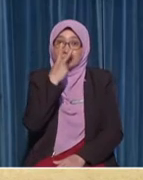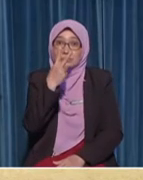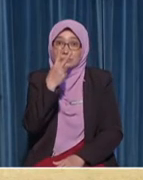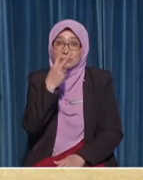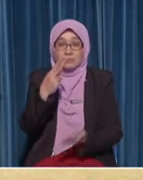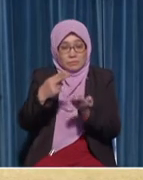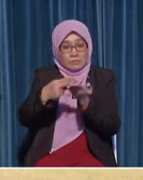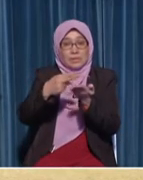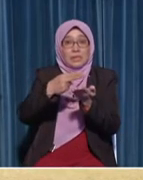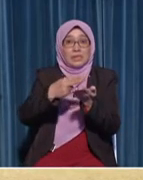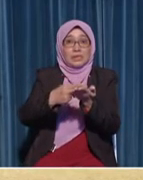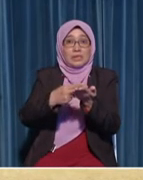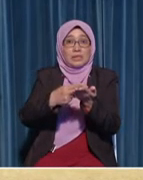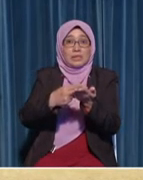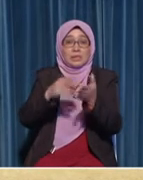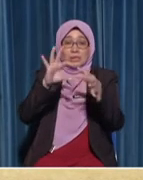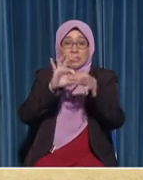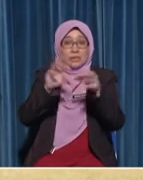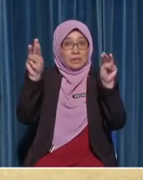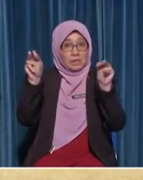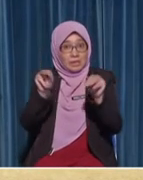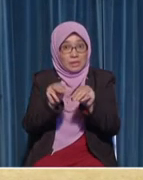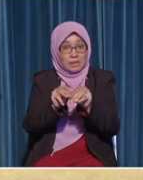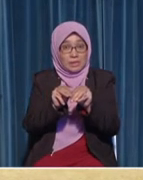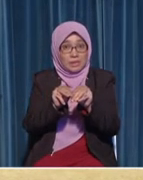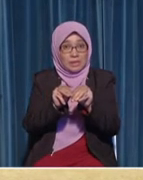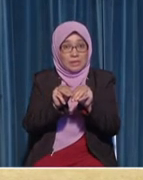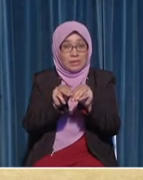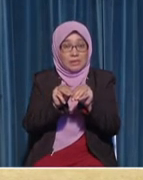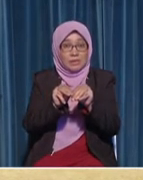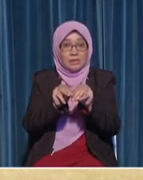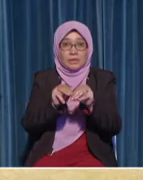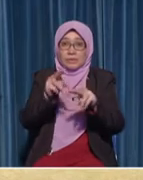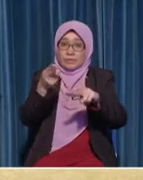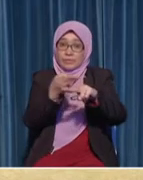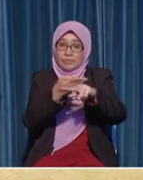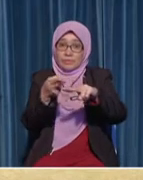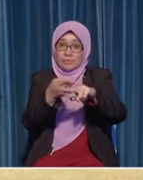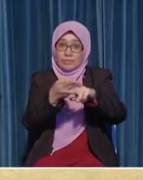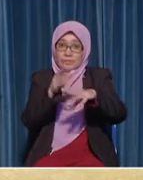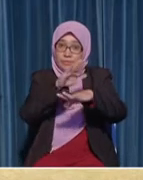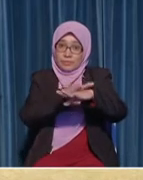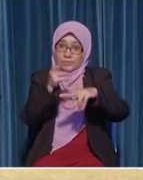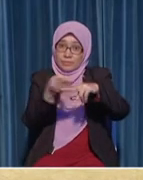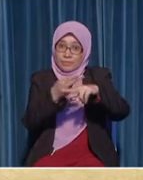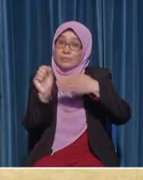the unit of mass written on the face of weighing scale.